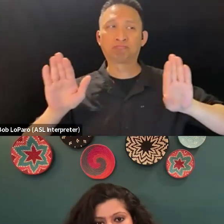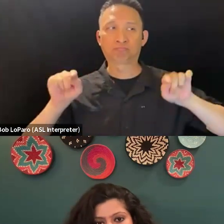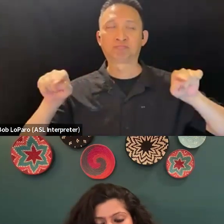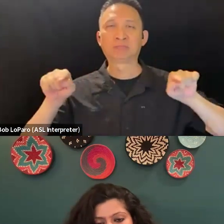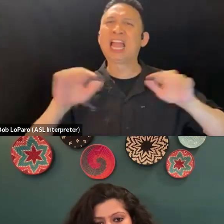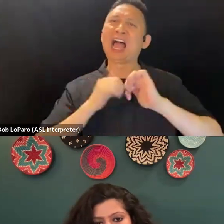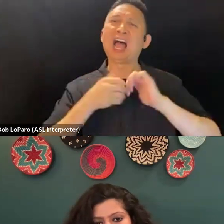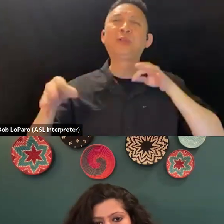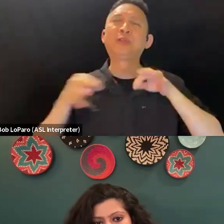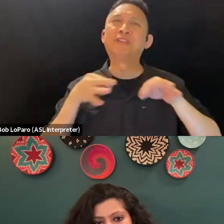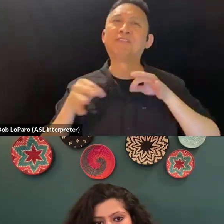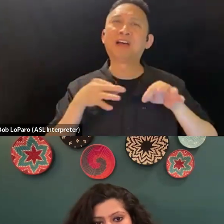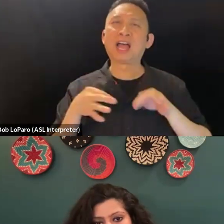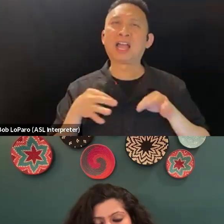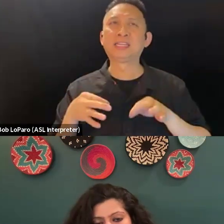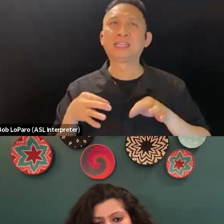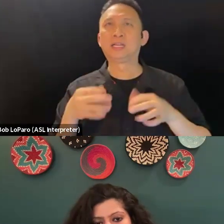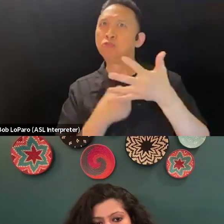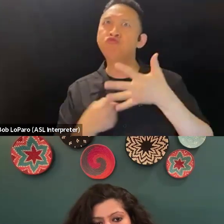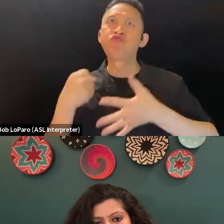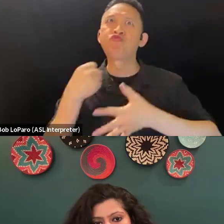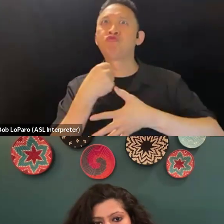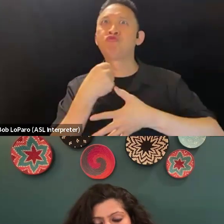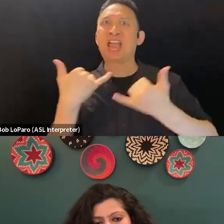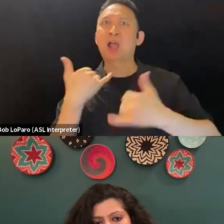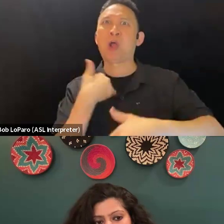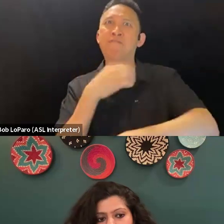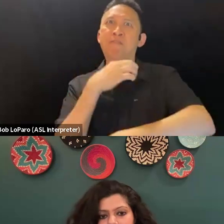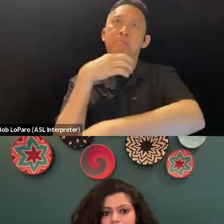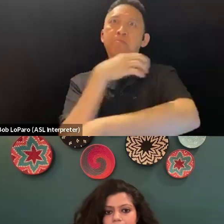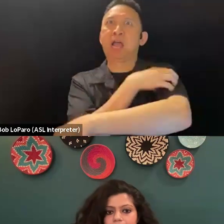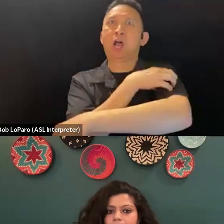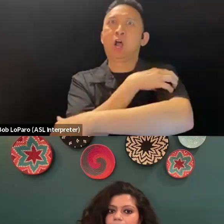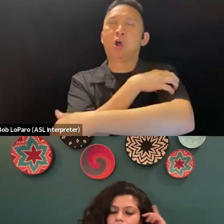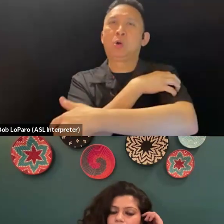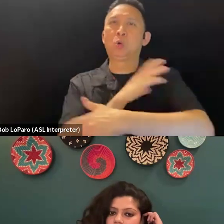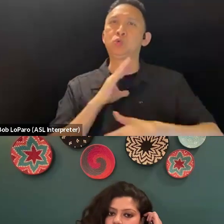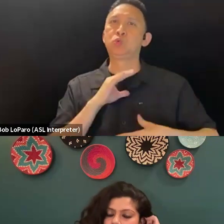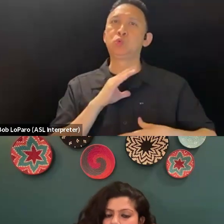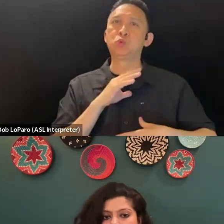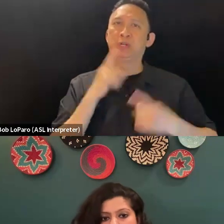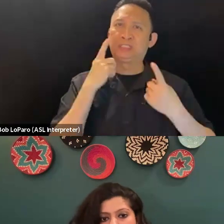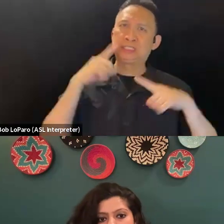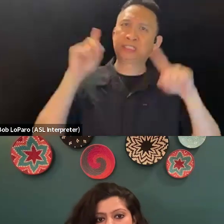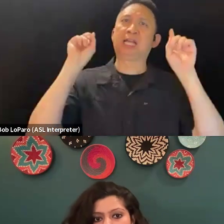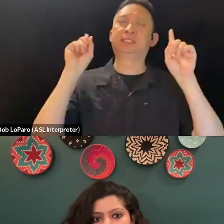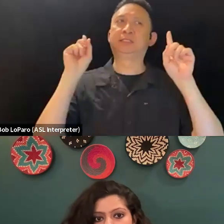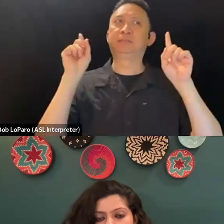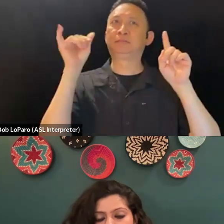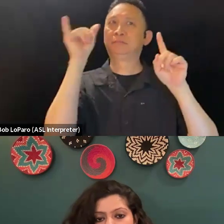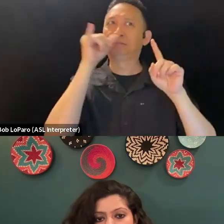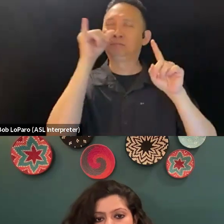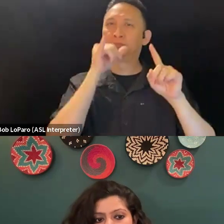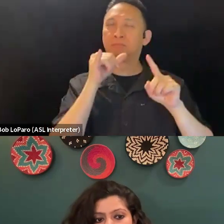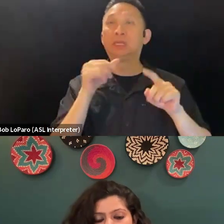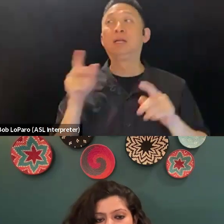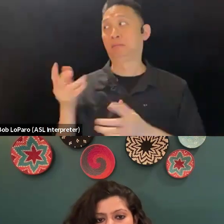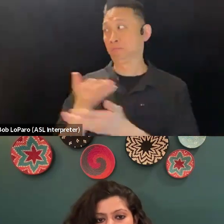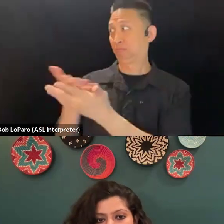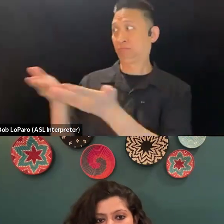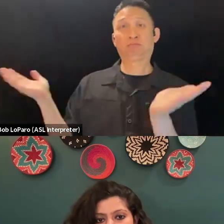like, if there are younger filmmakers, to be intimidated by the. Remember that this is actually a very finite set of things. Ultimately,